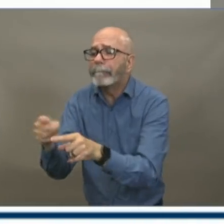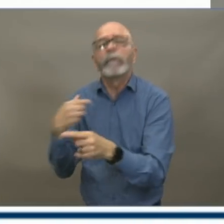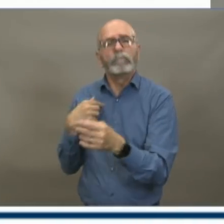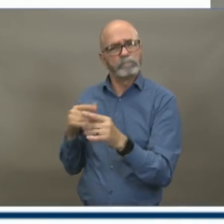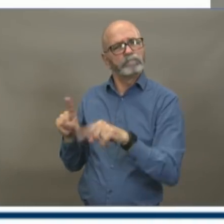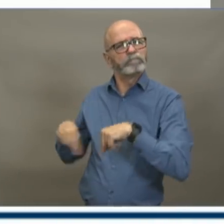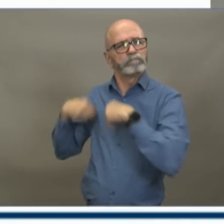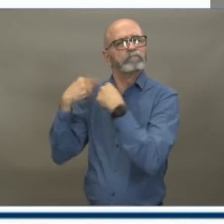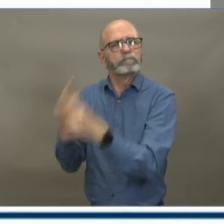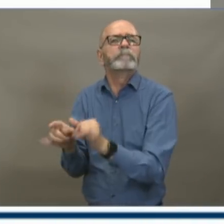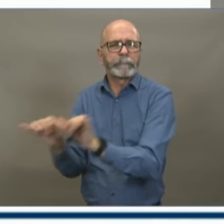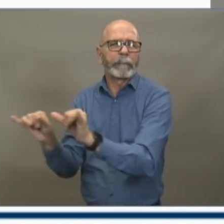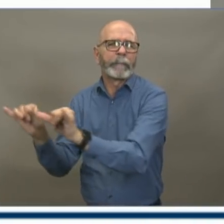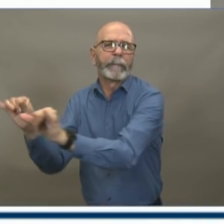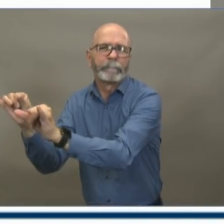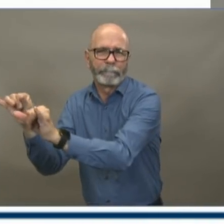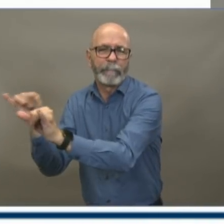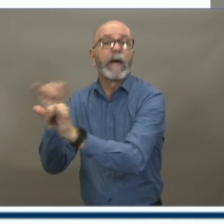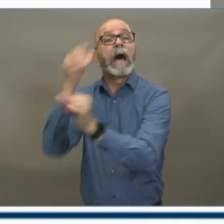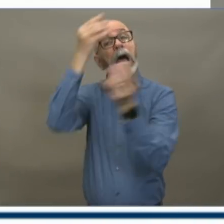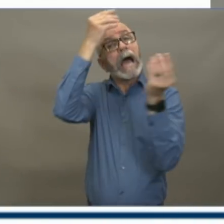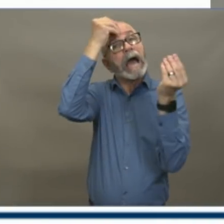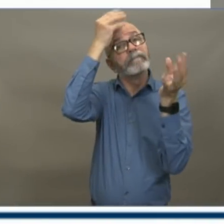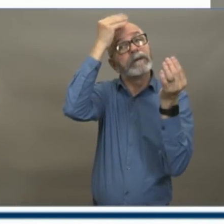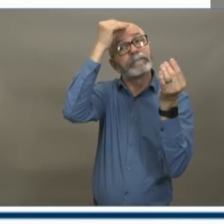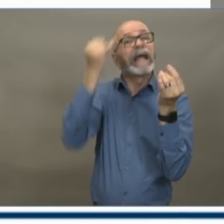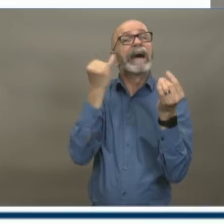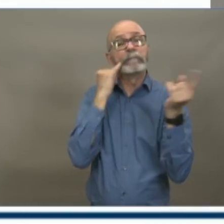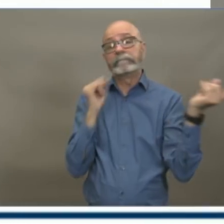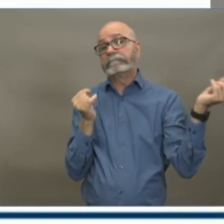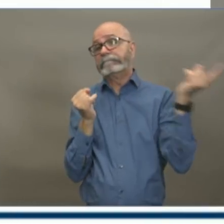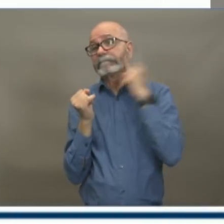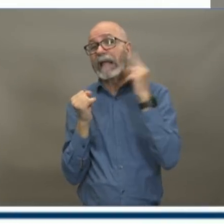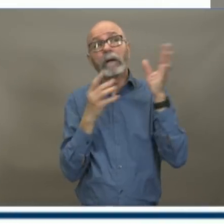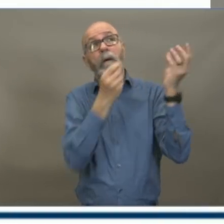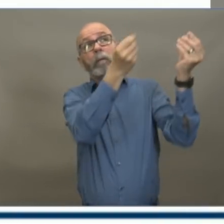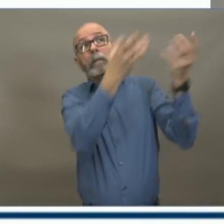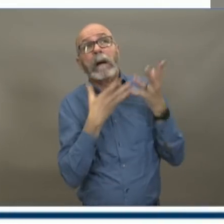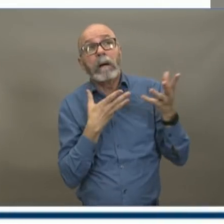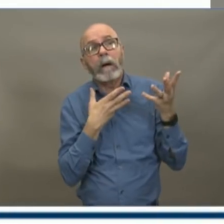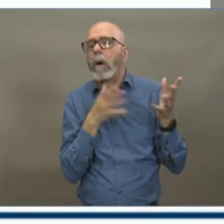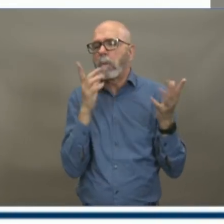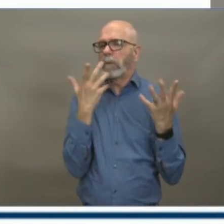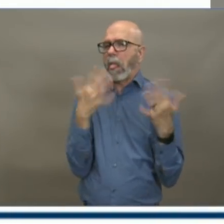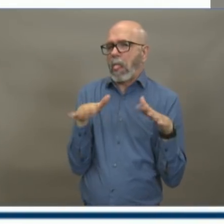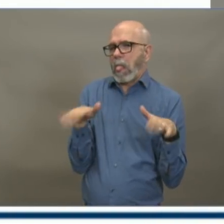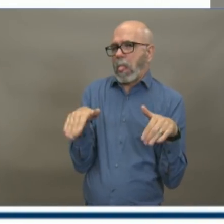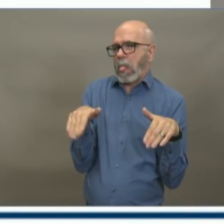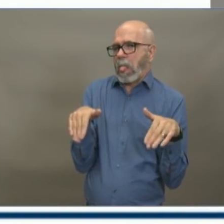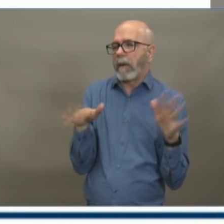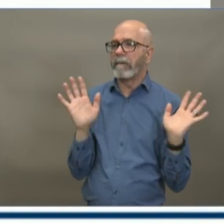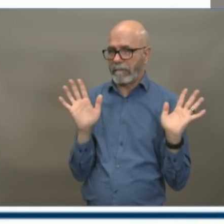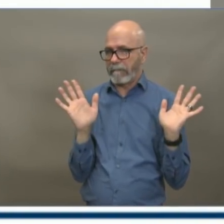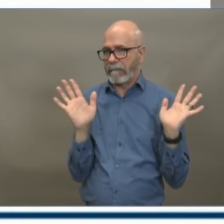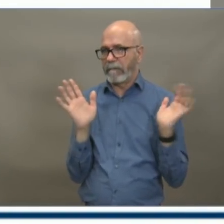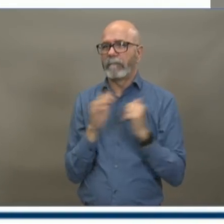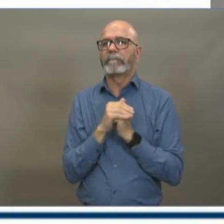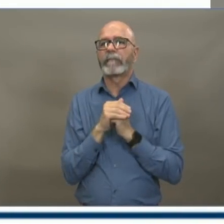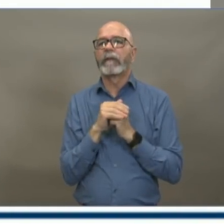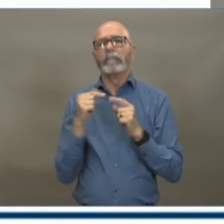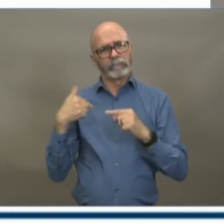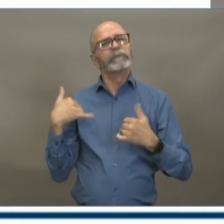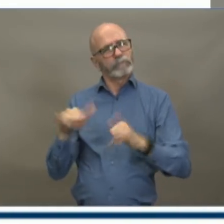the information bag is not a concern from my perspective in terms of what we're doing on the ground in public